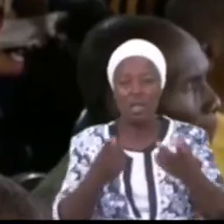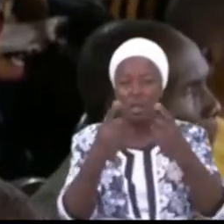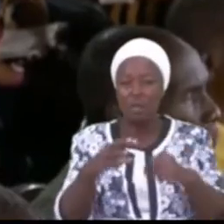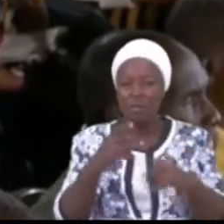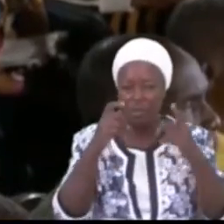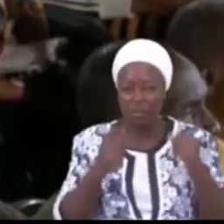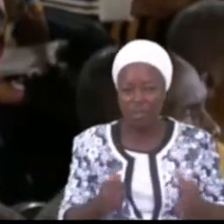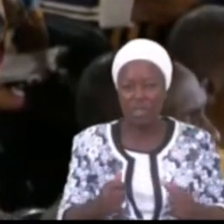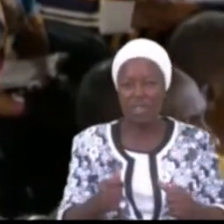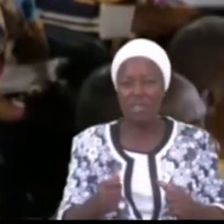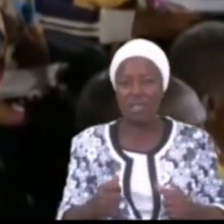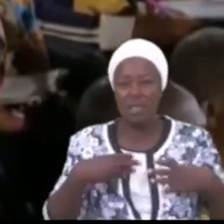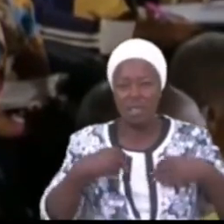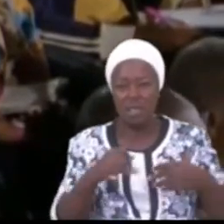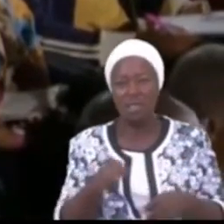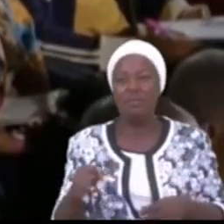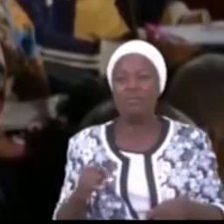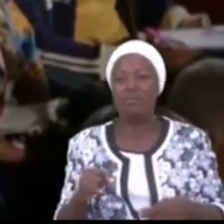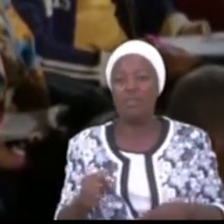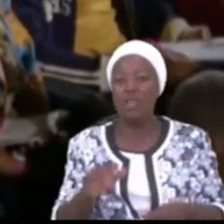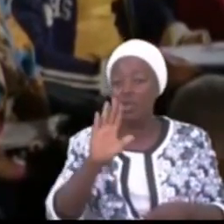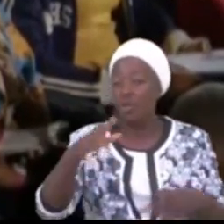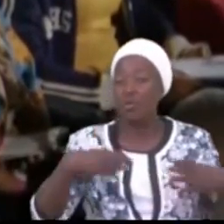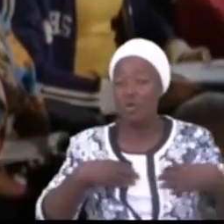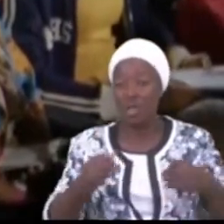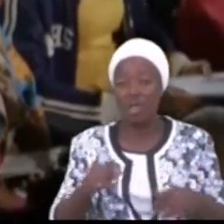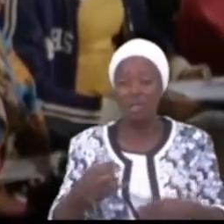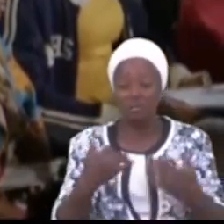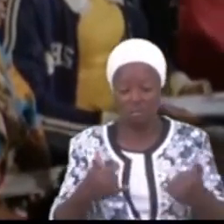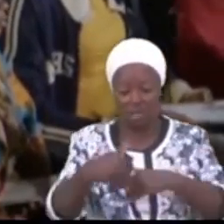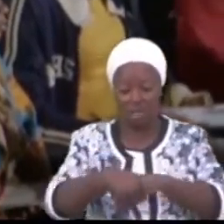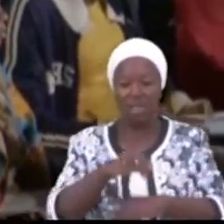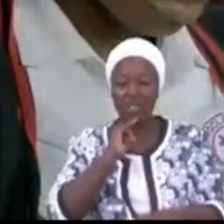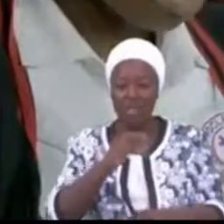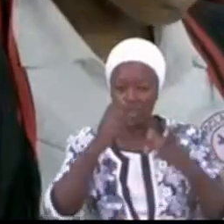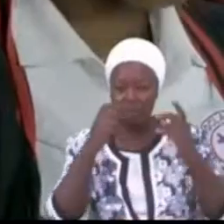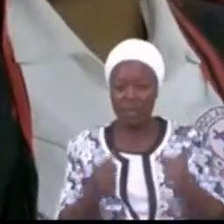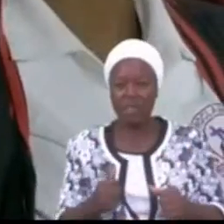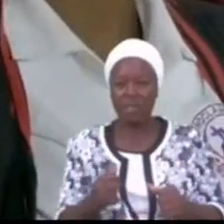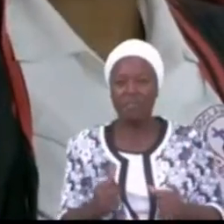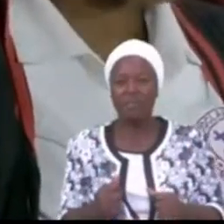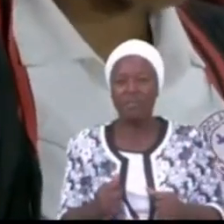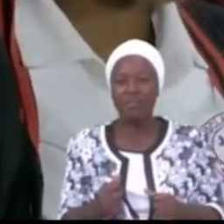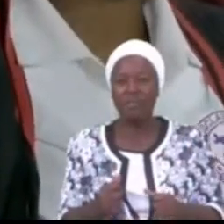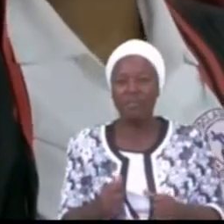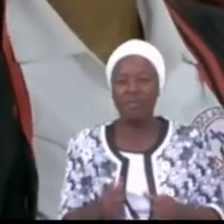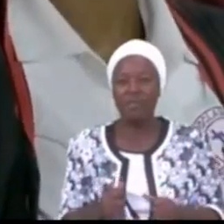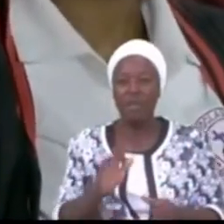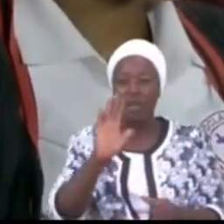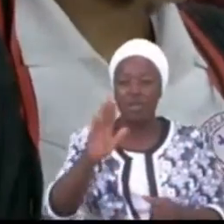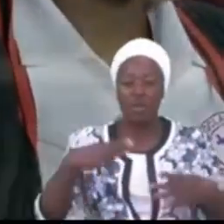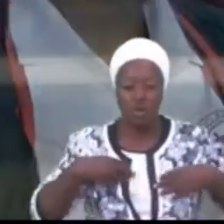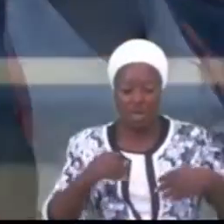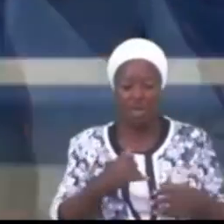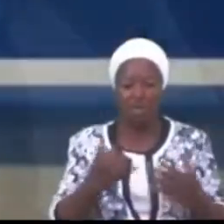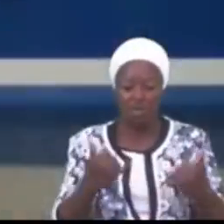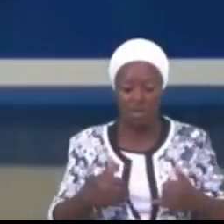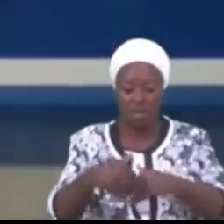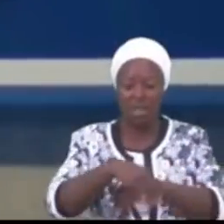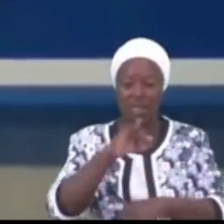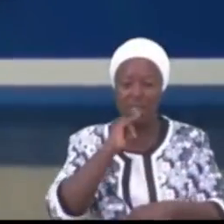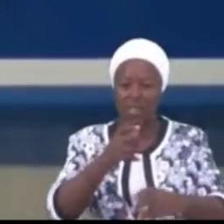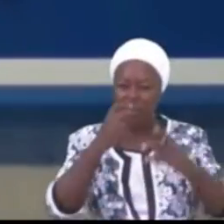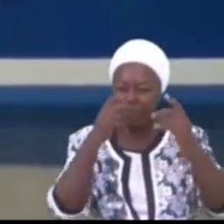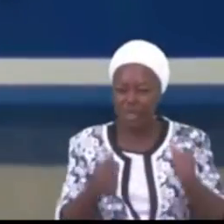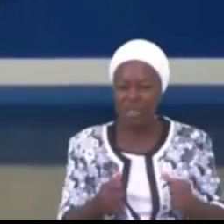Immediately. Healing. Your healing tonight, instantaneous. Your healing tonight,